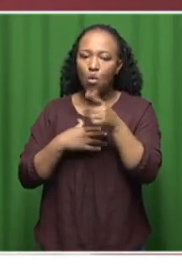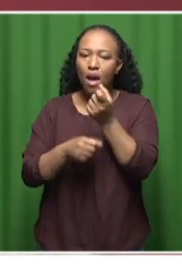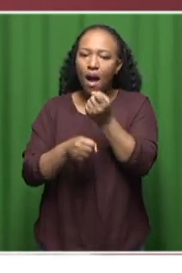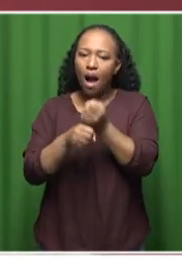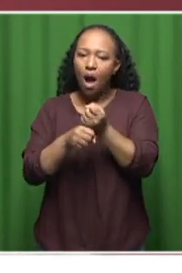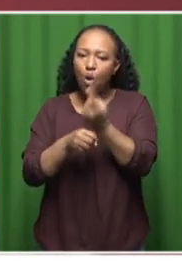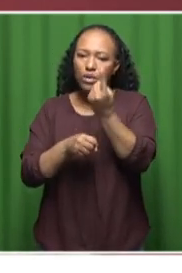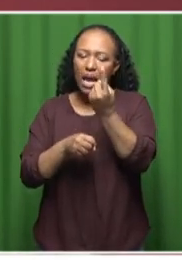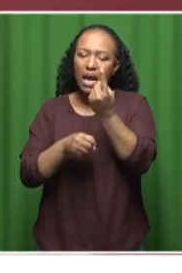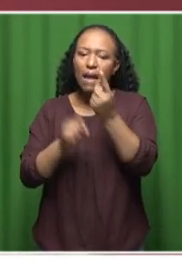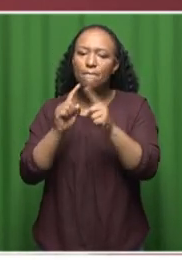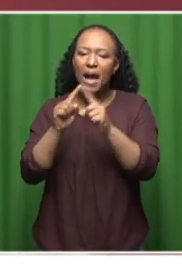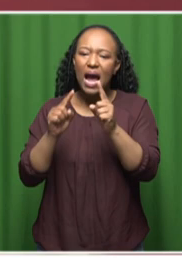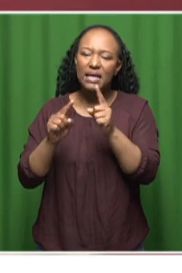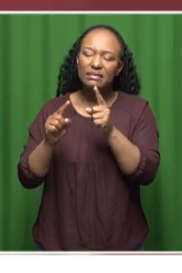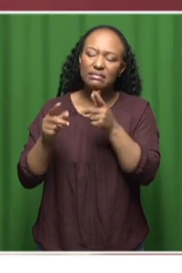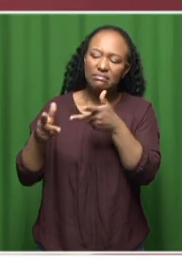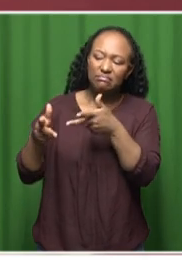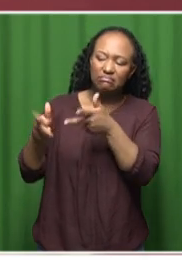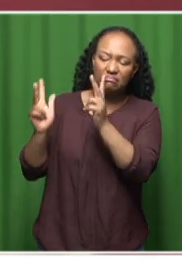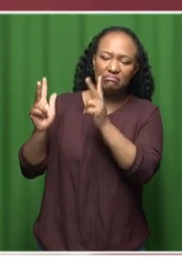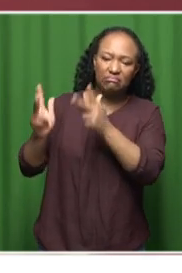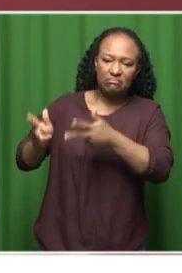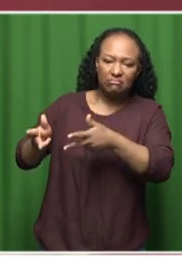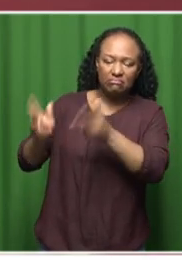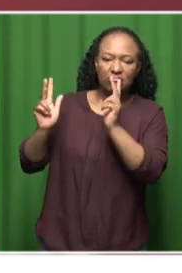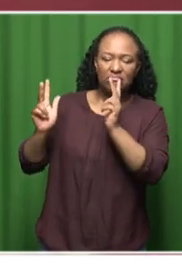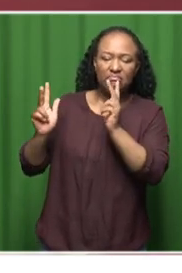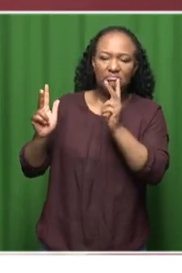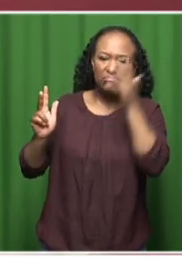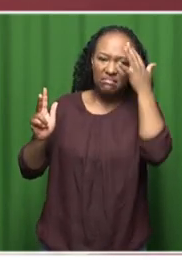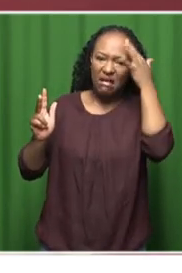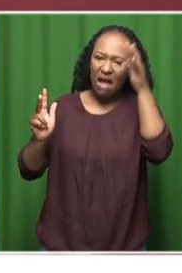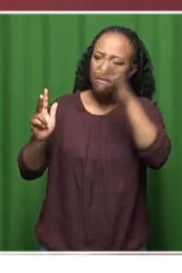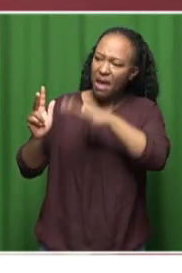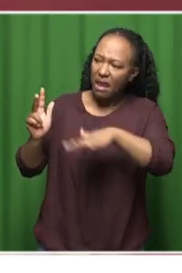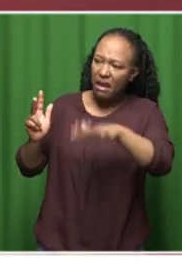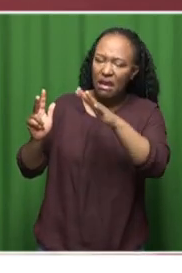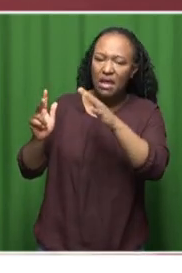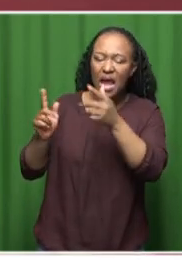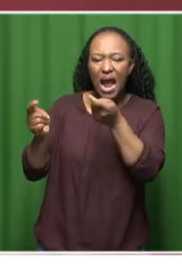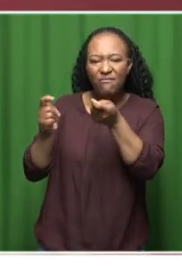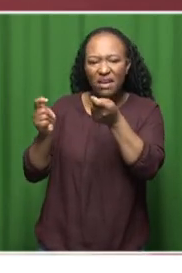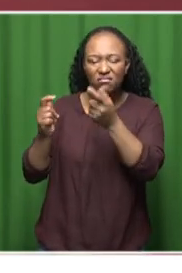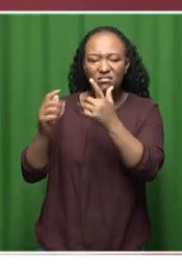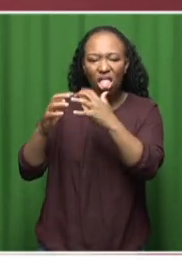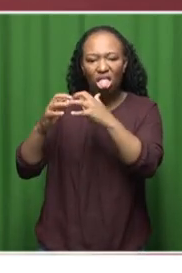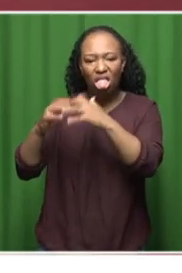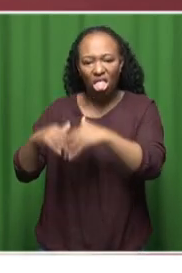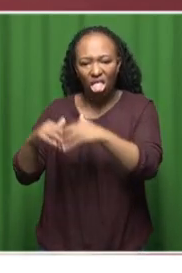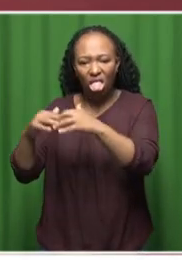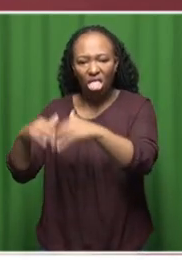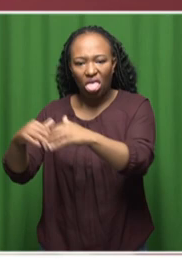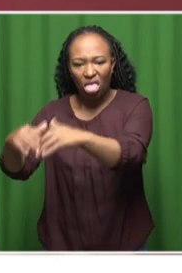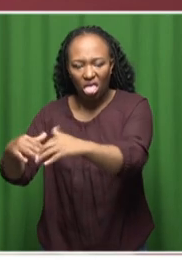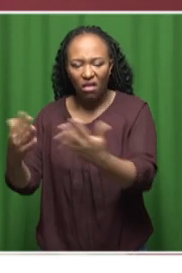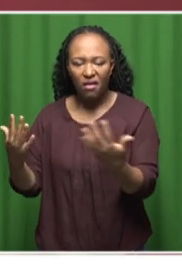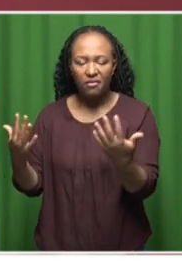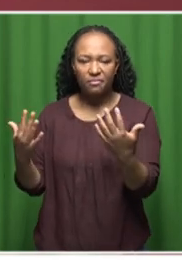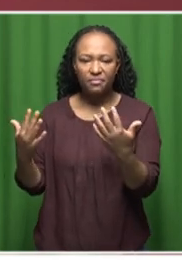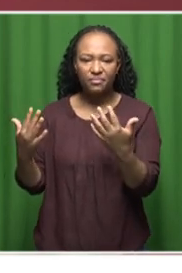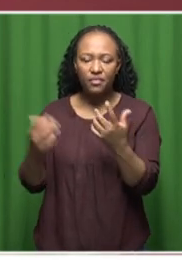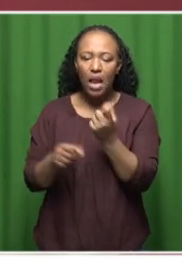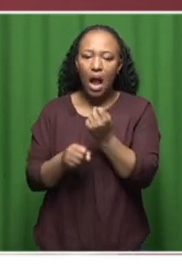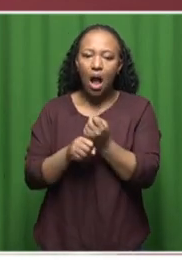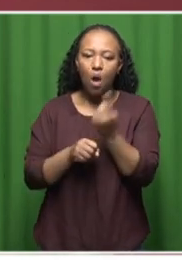you know, feeling excluded, government collapsing, and it's like the Gauteng